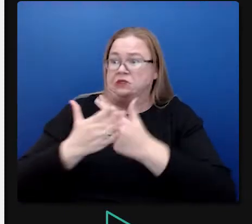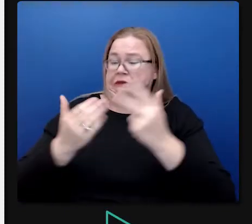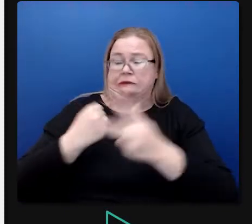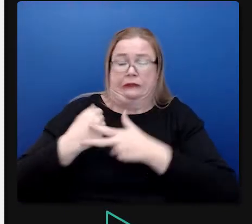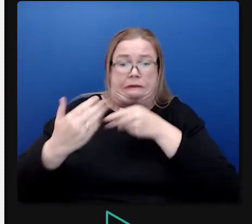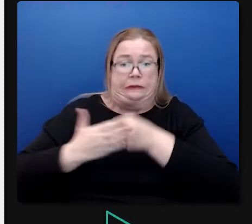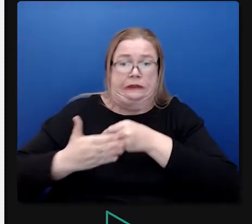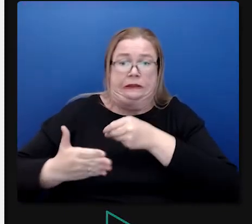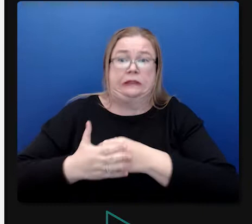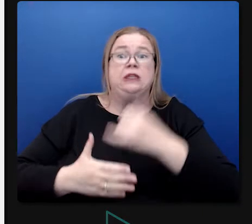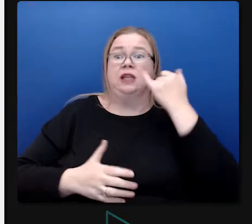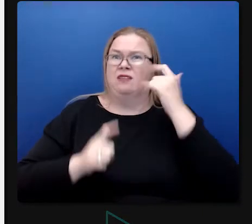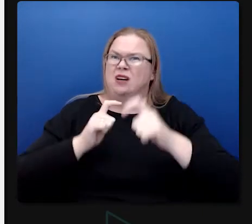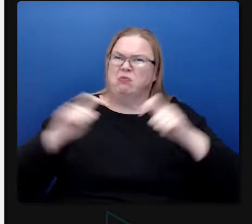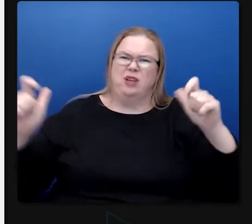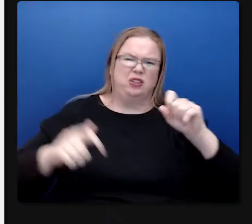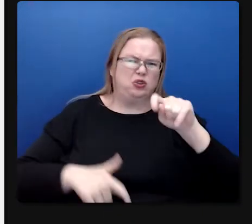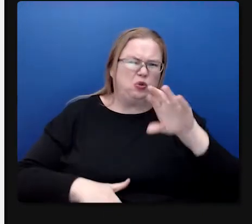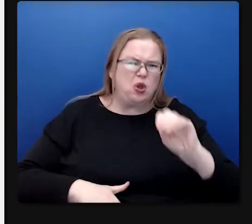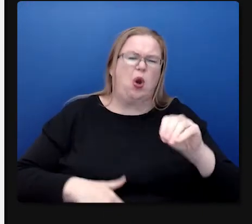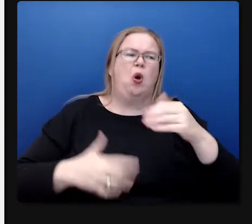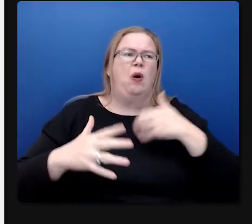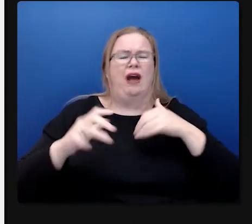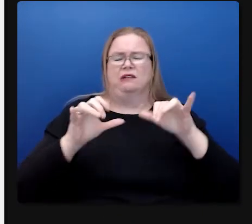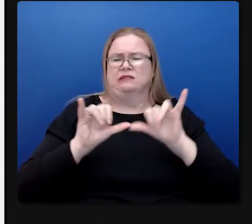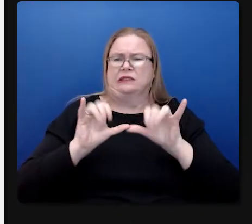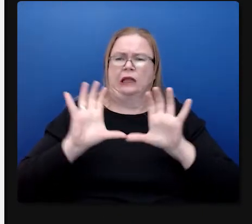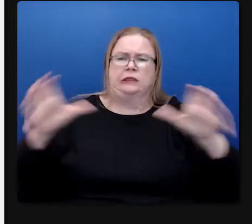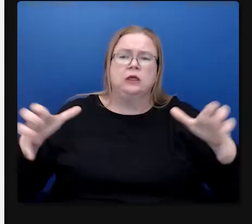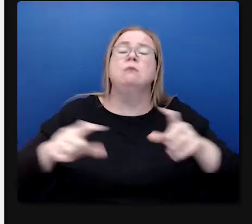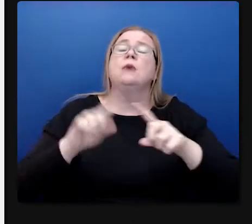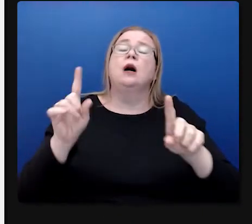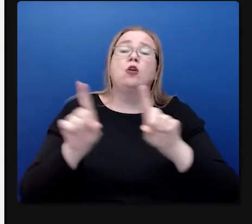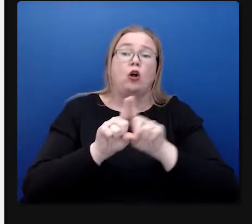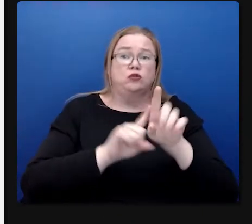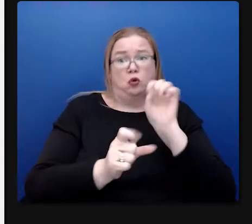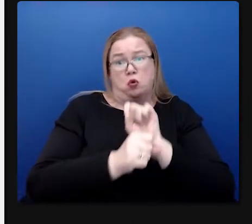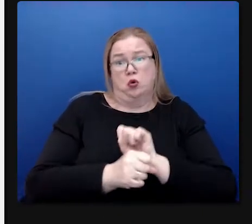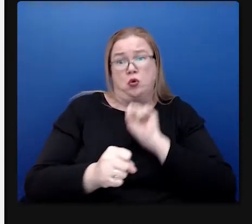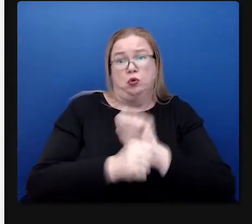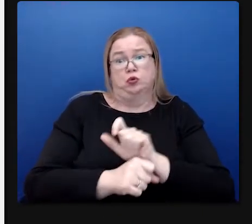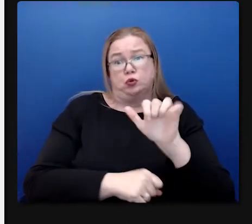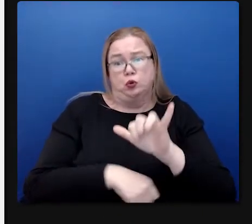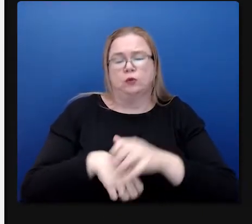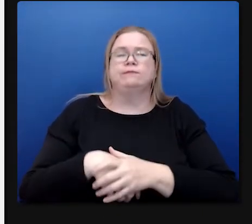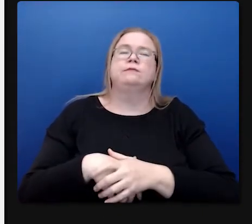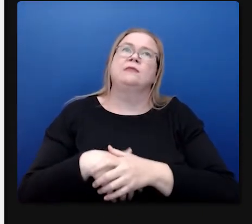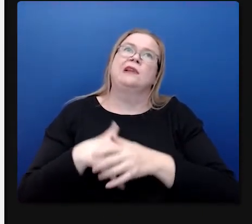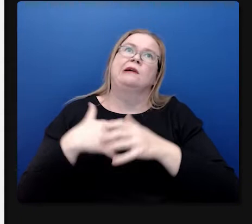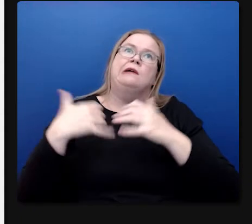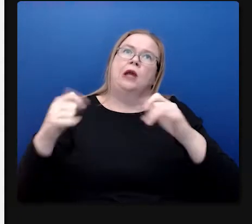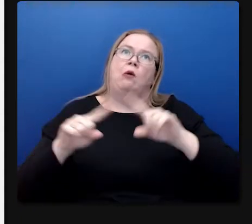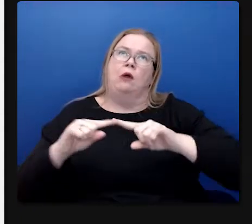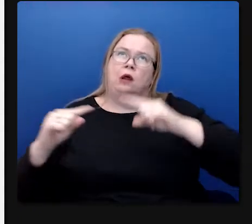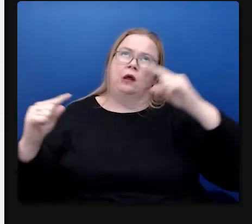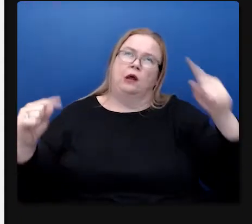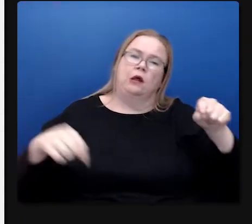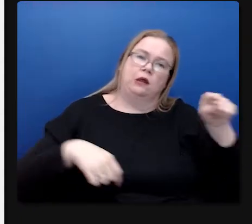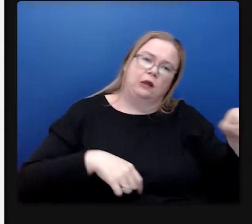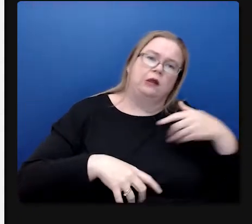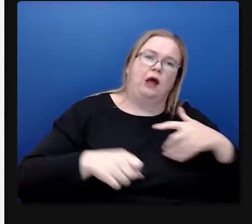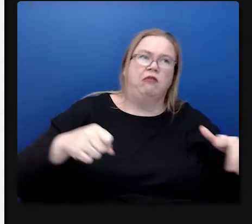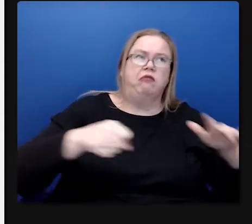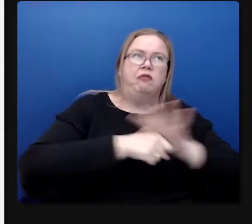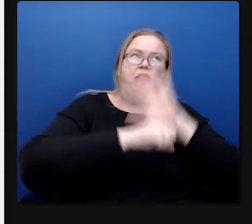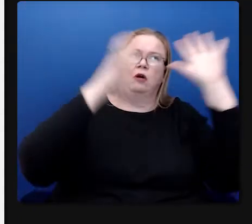money, especially if you're a much larger studio operating at scale, but it is also a lot of work. On the far other side of things, we